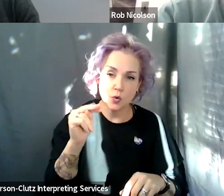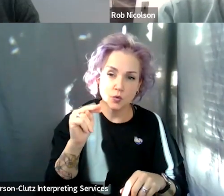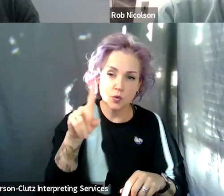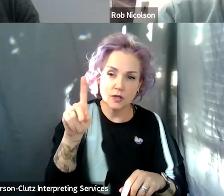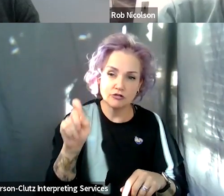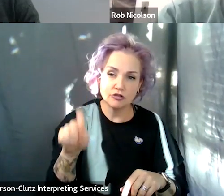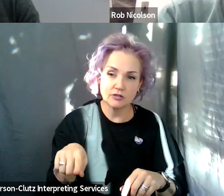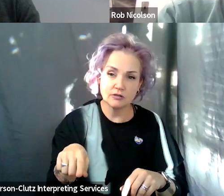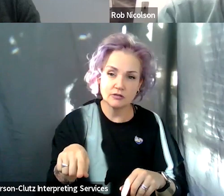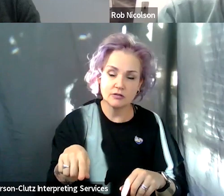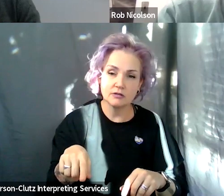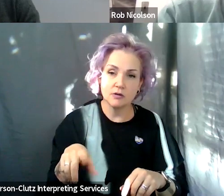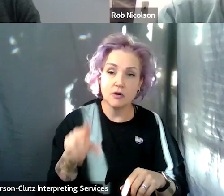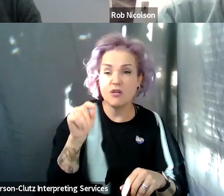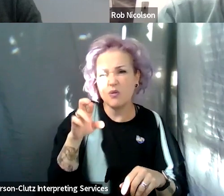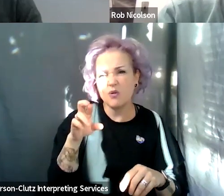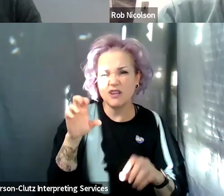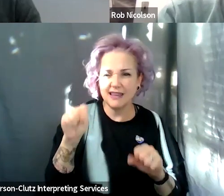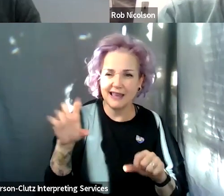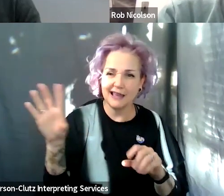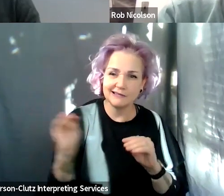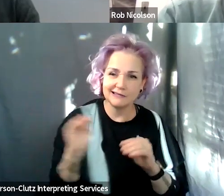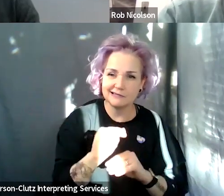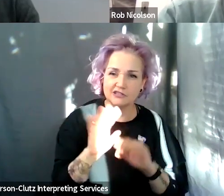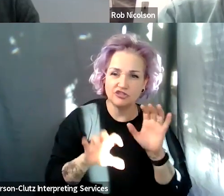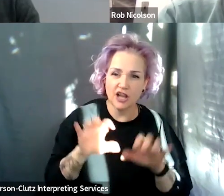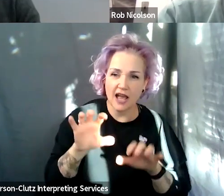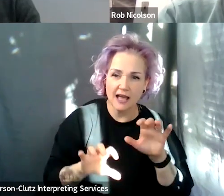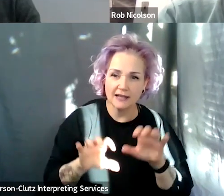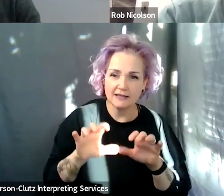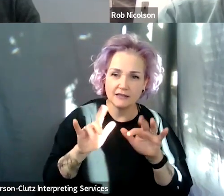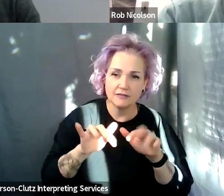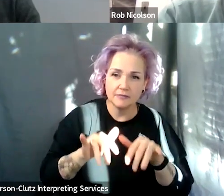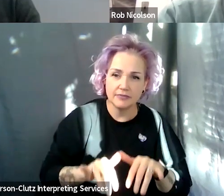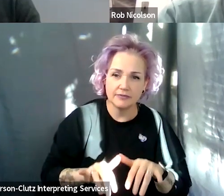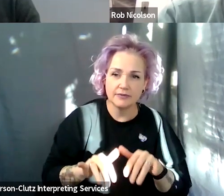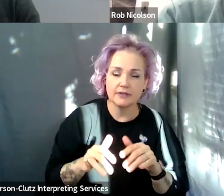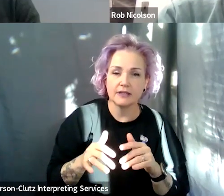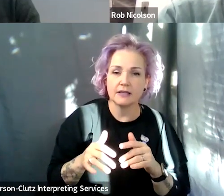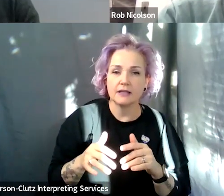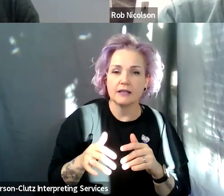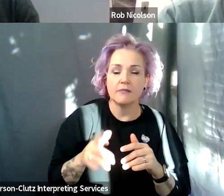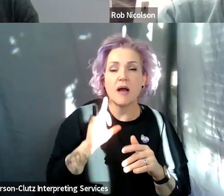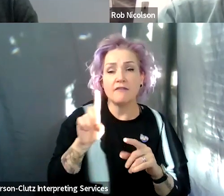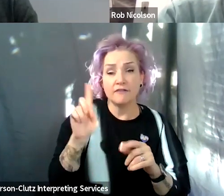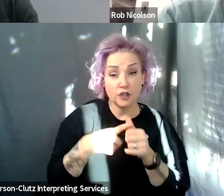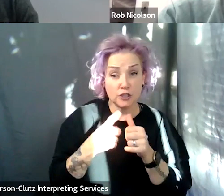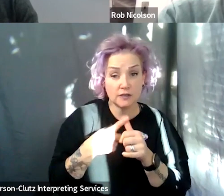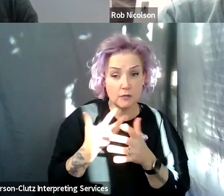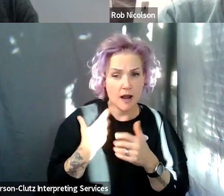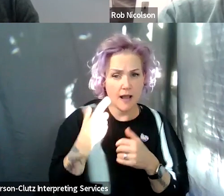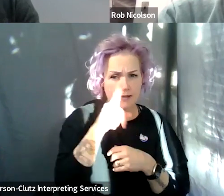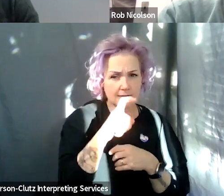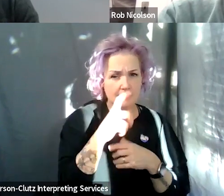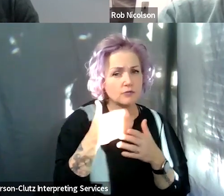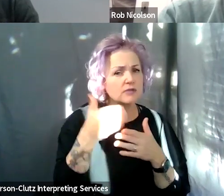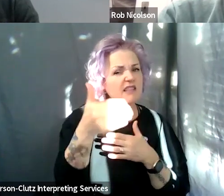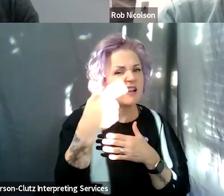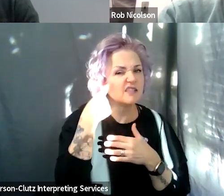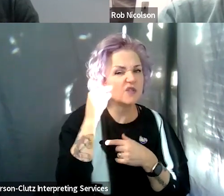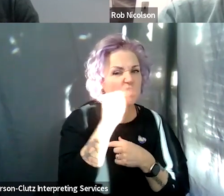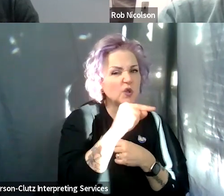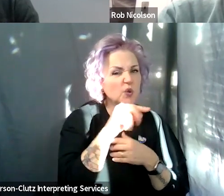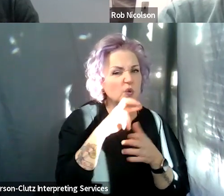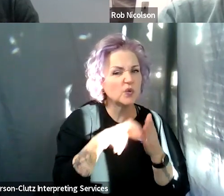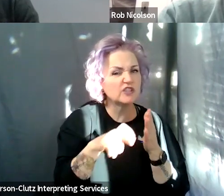now? So currently, because of my my position is focused more on